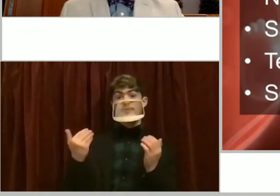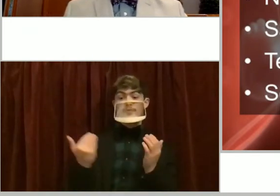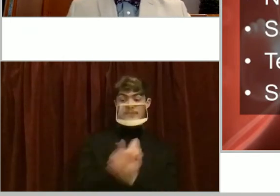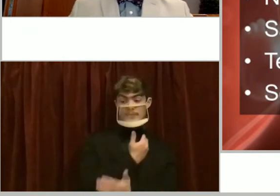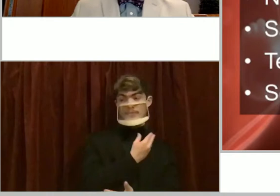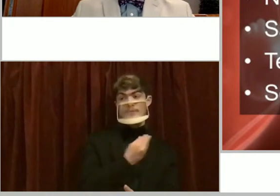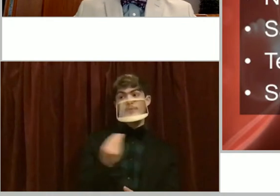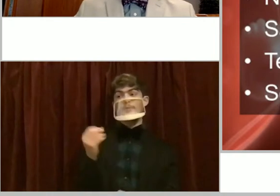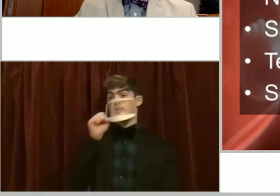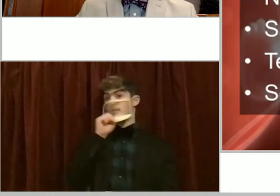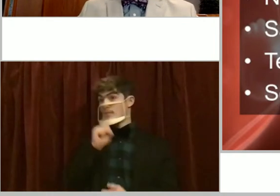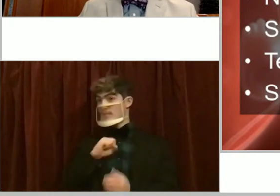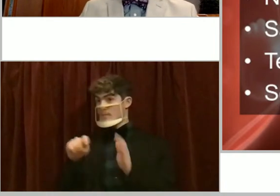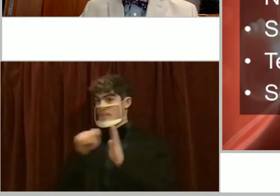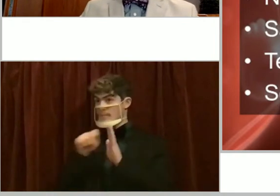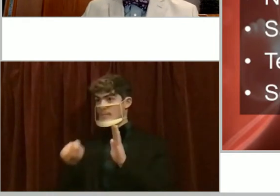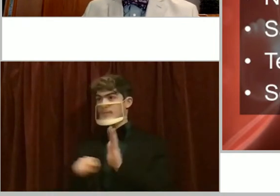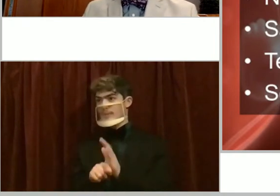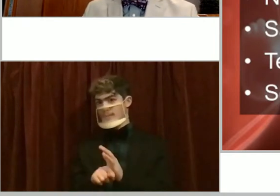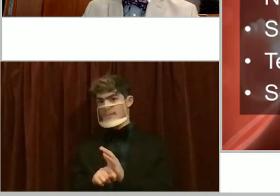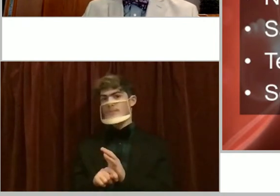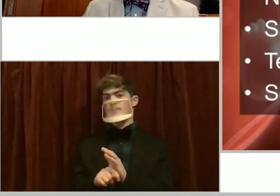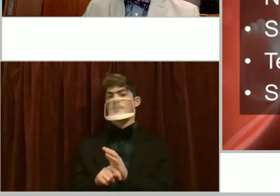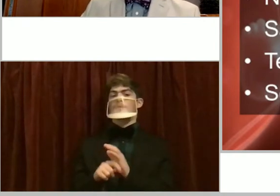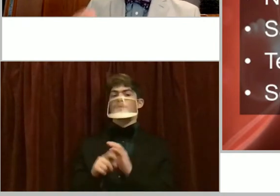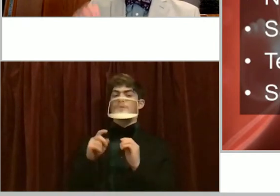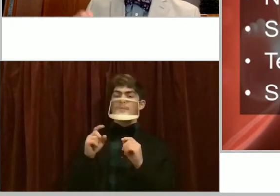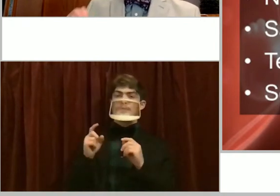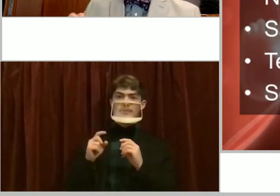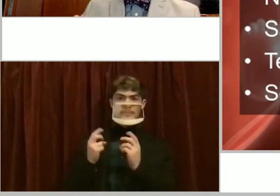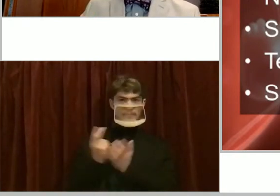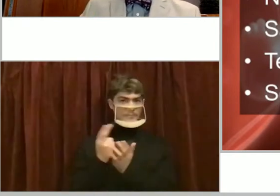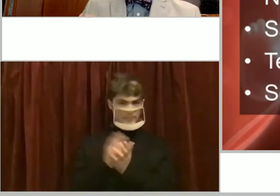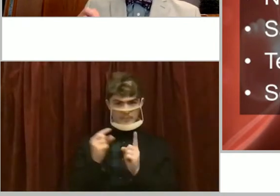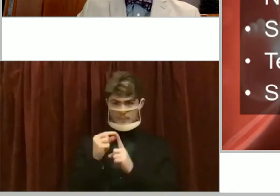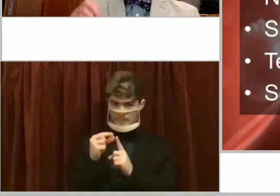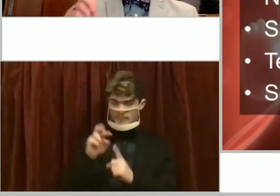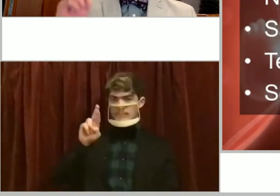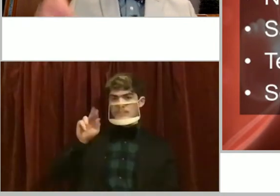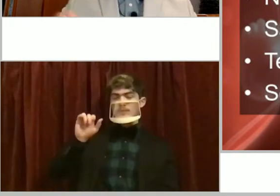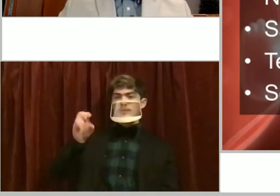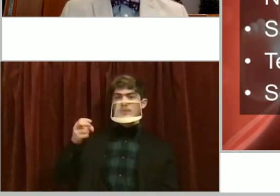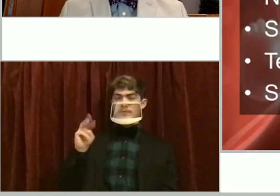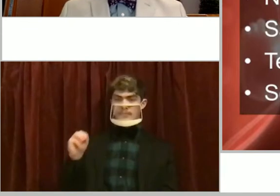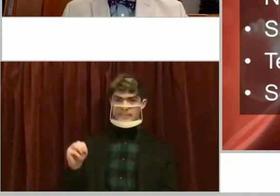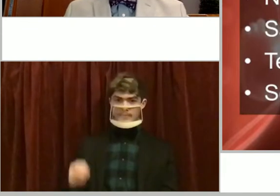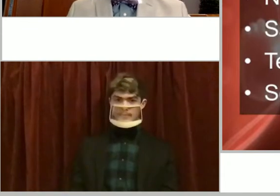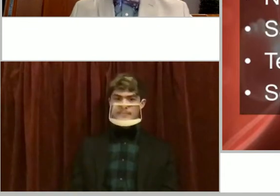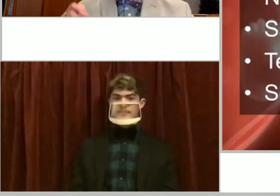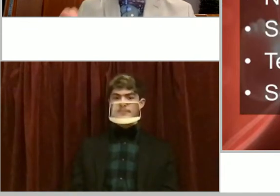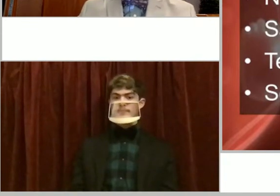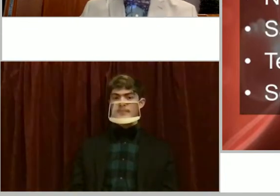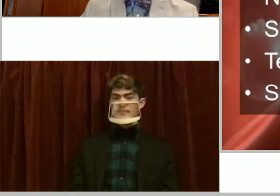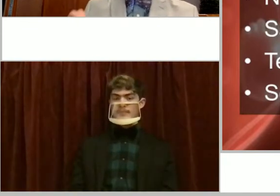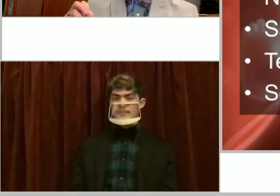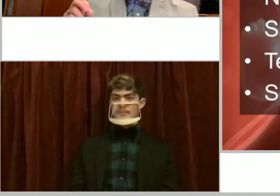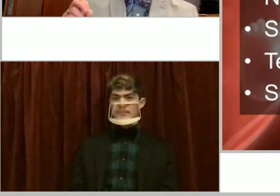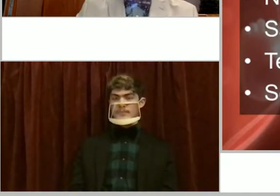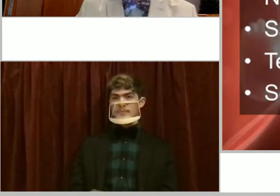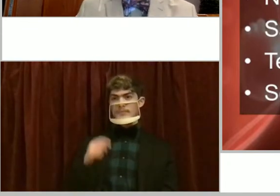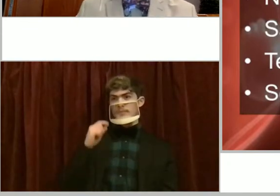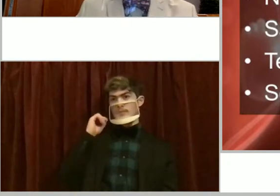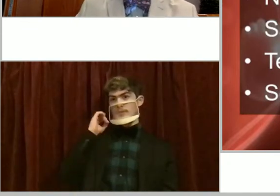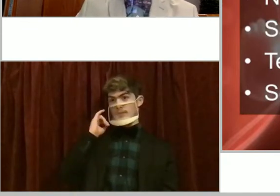Testament. If you look up the word in the Hebrew and in the Greek, most of the time, like 98% of the time, it's attributed